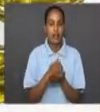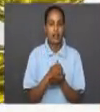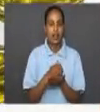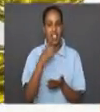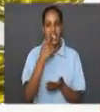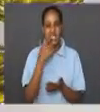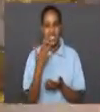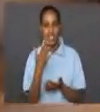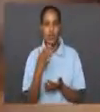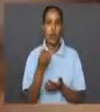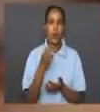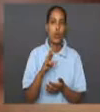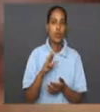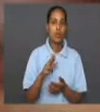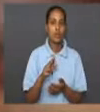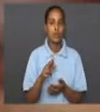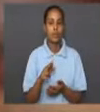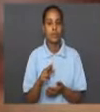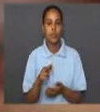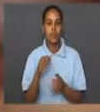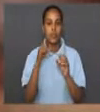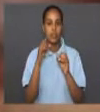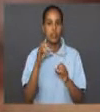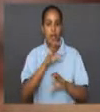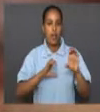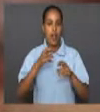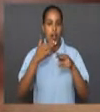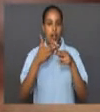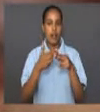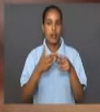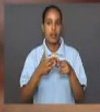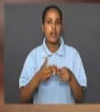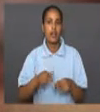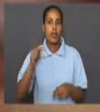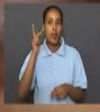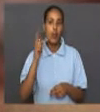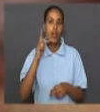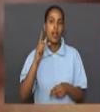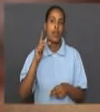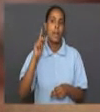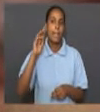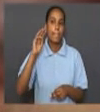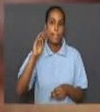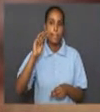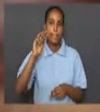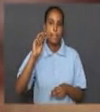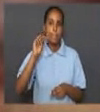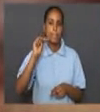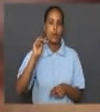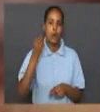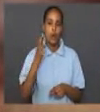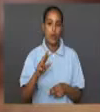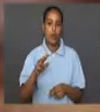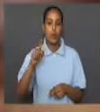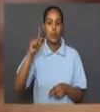or plexiglass. Its chemical name is polymethyl methacrylate, or